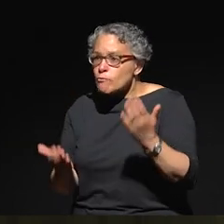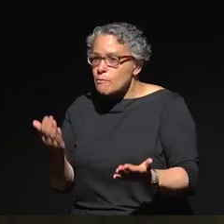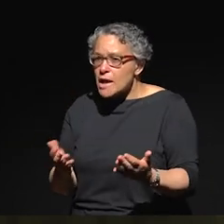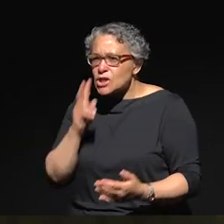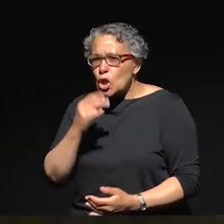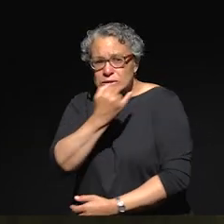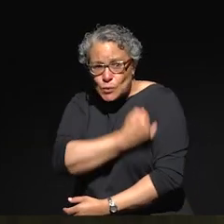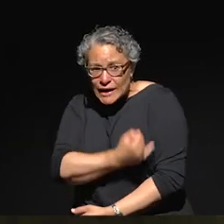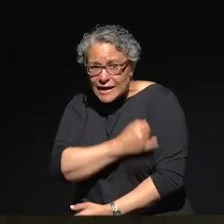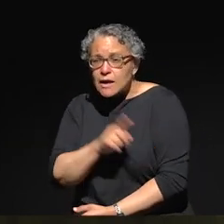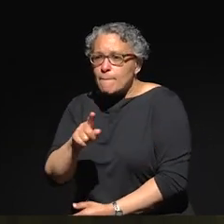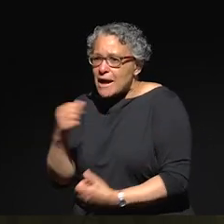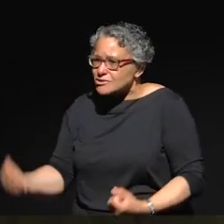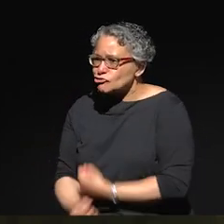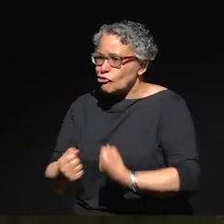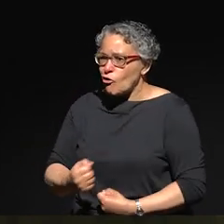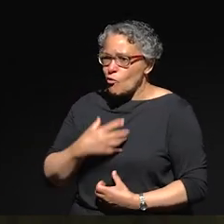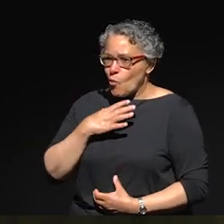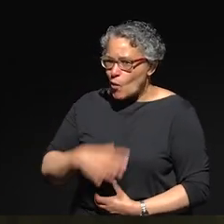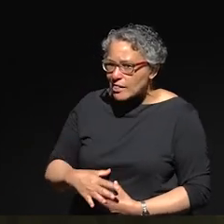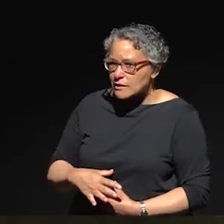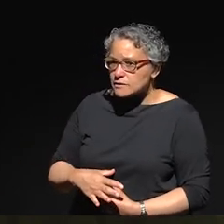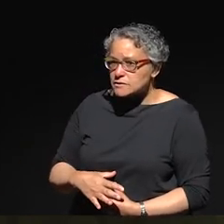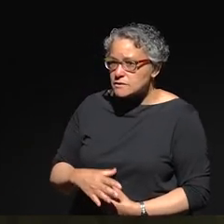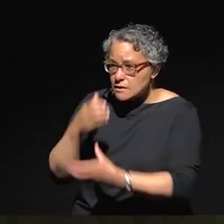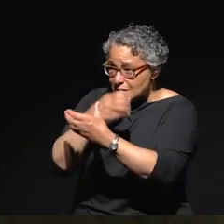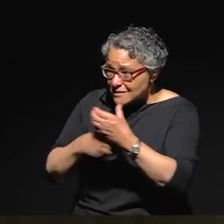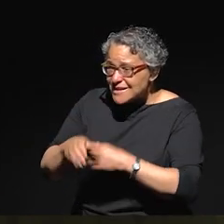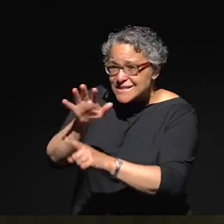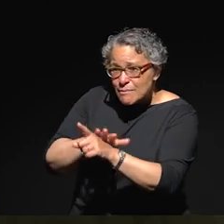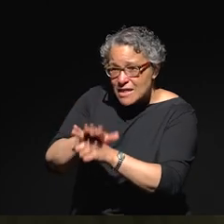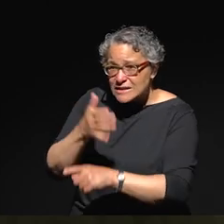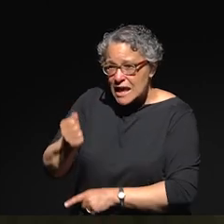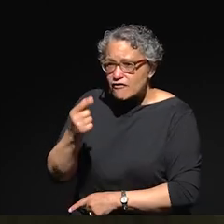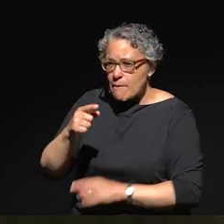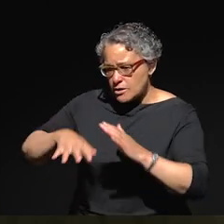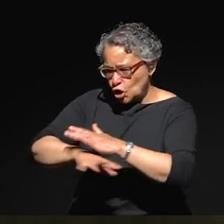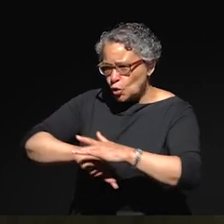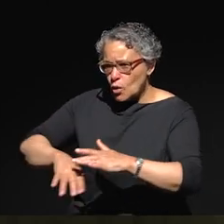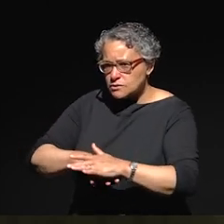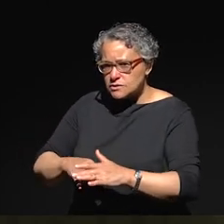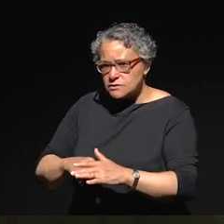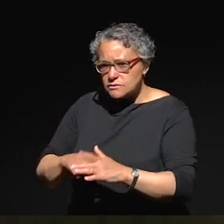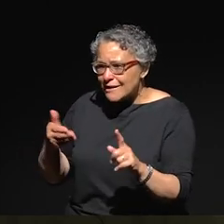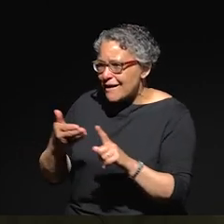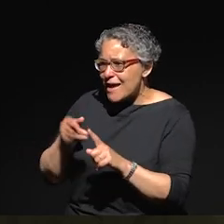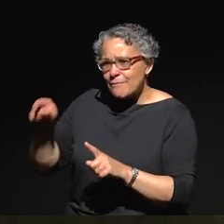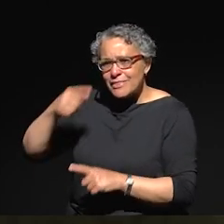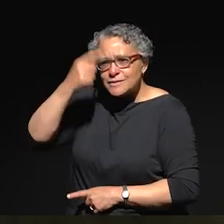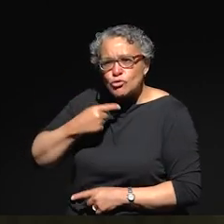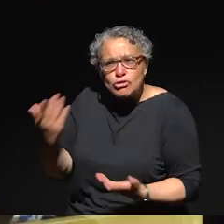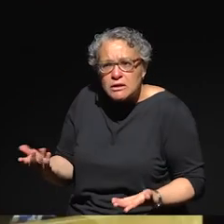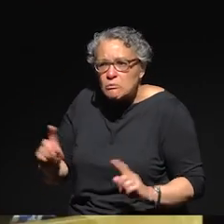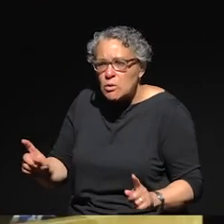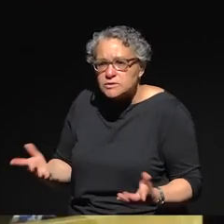Also strong-willed. I mean, it's not that it's not a sympathetic portrait, but there's a nuance here. We don't know what the purpose of it was. I can't